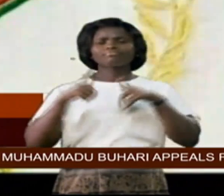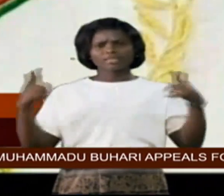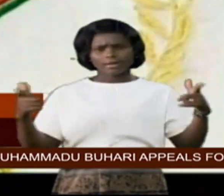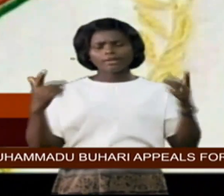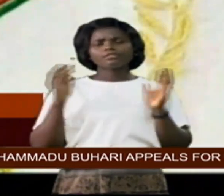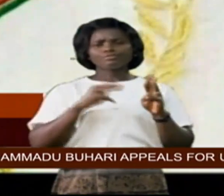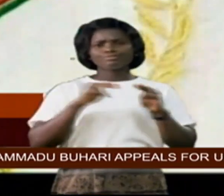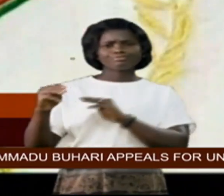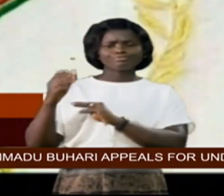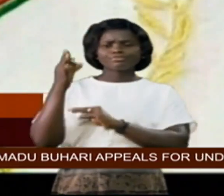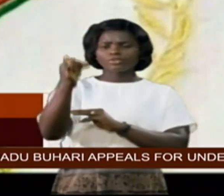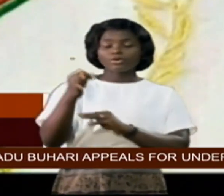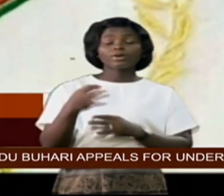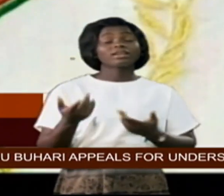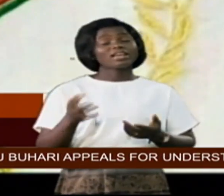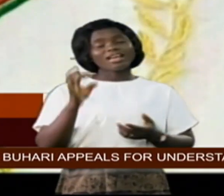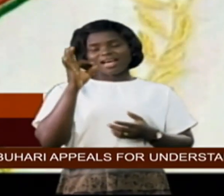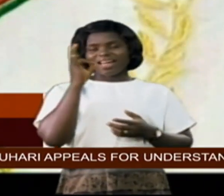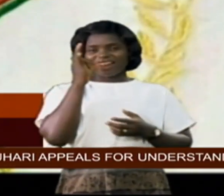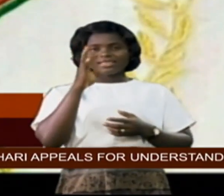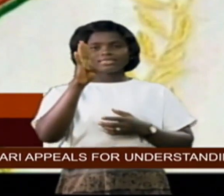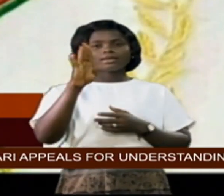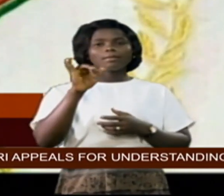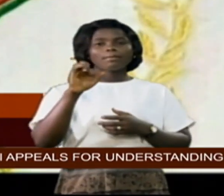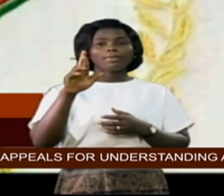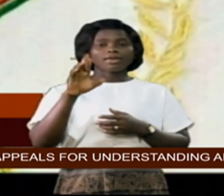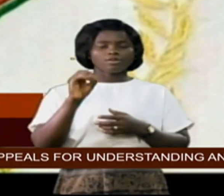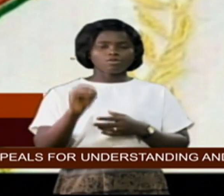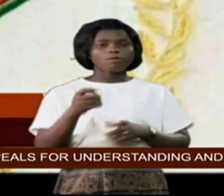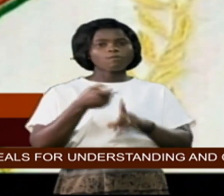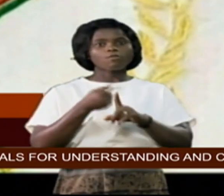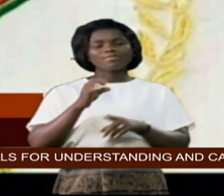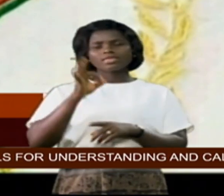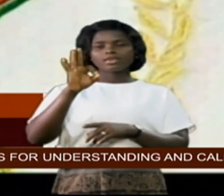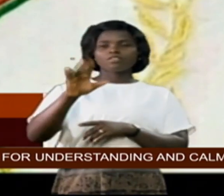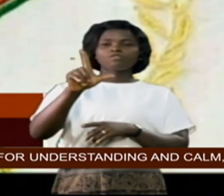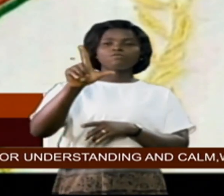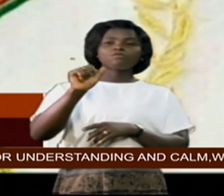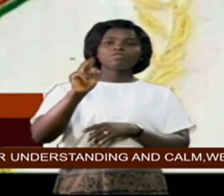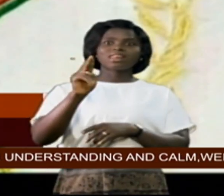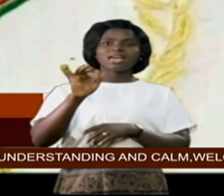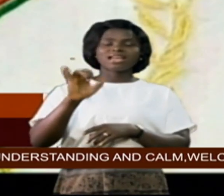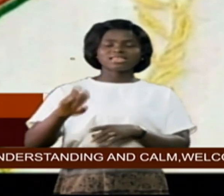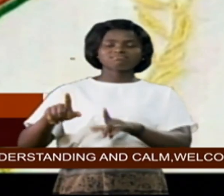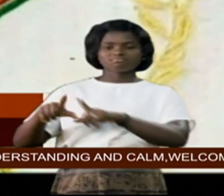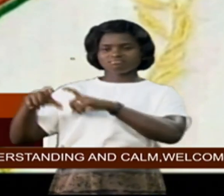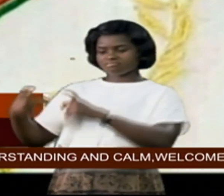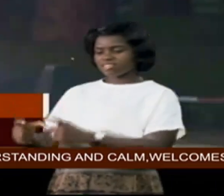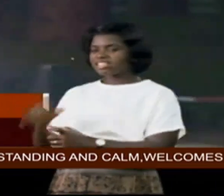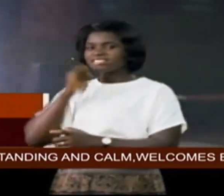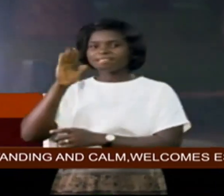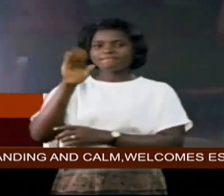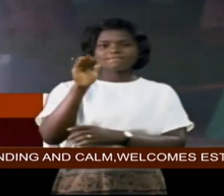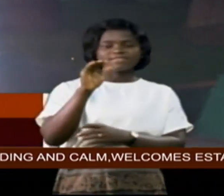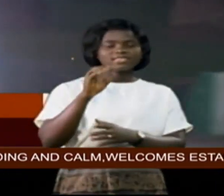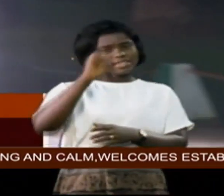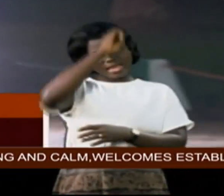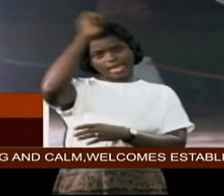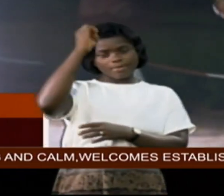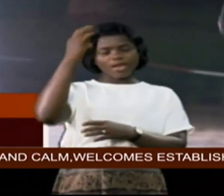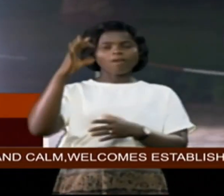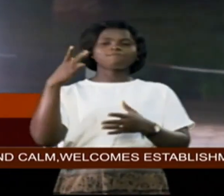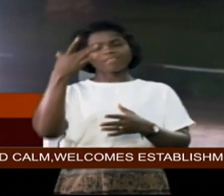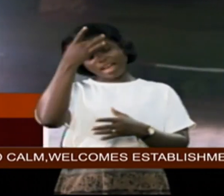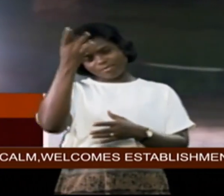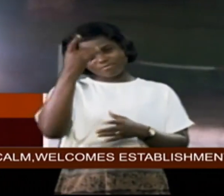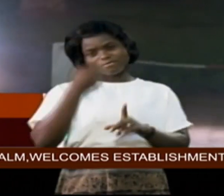forward. Alhaji Aminu Ado Bayero from the Fulani Sulubawa clan is the 15th Emir of Kano. From the